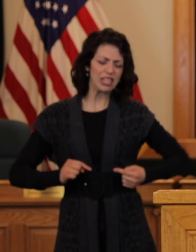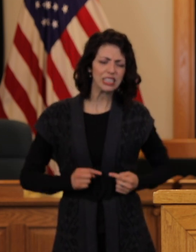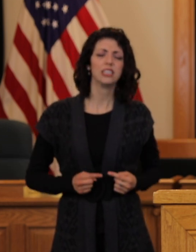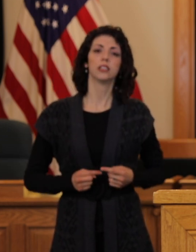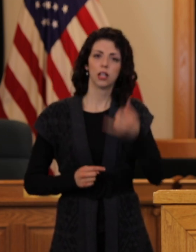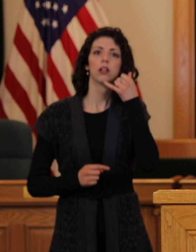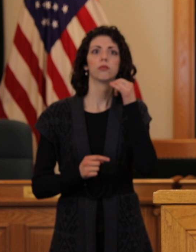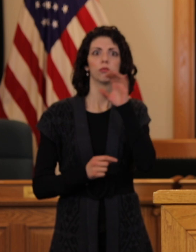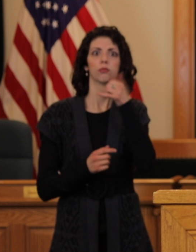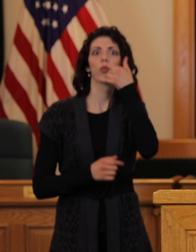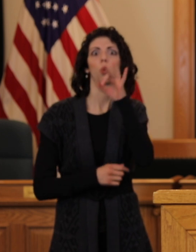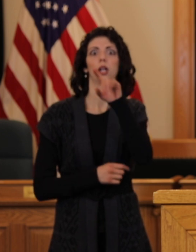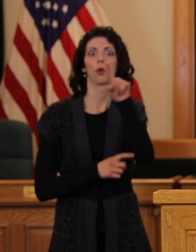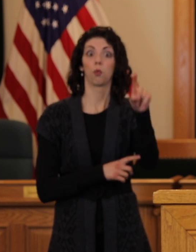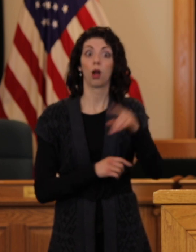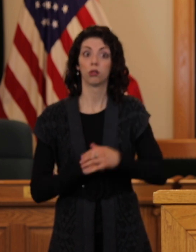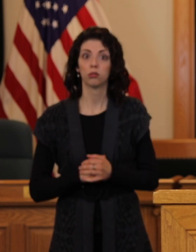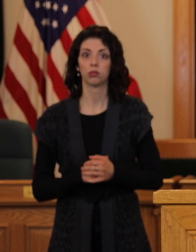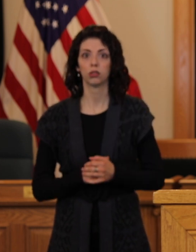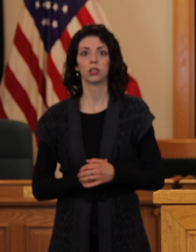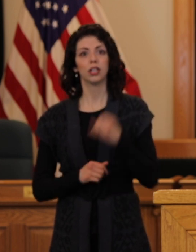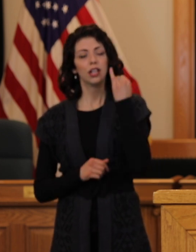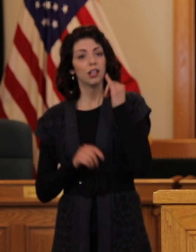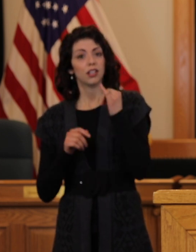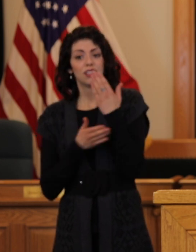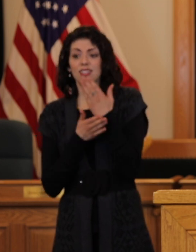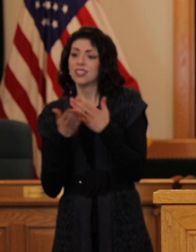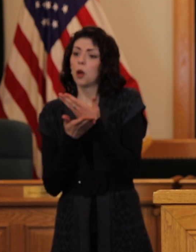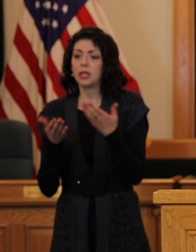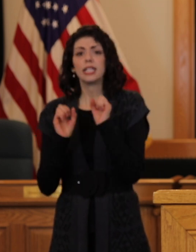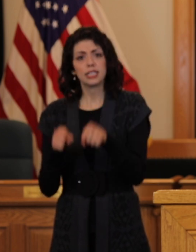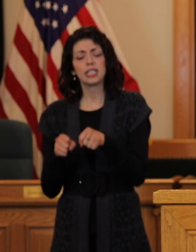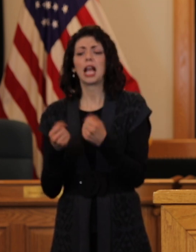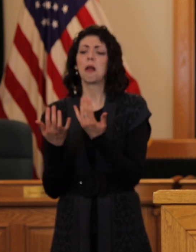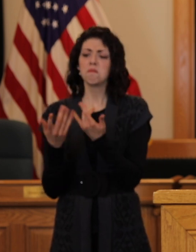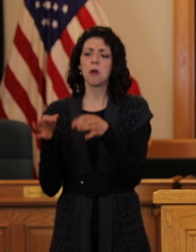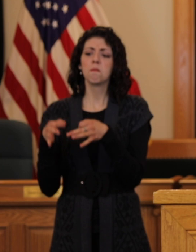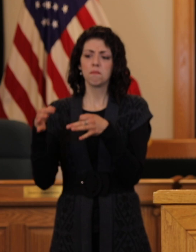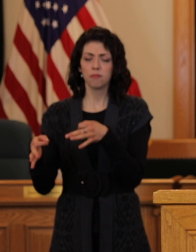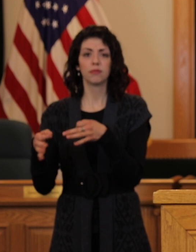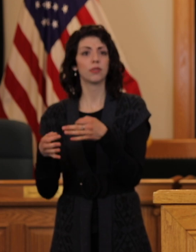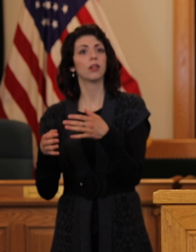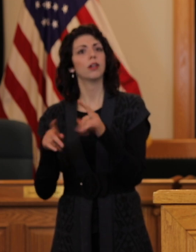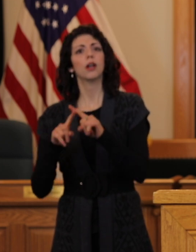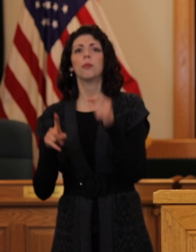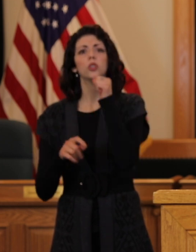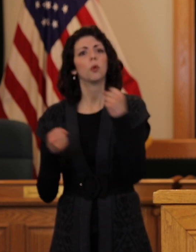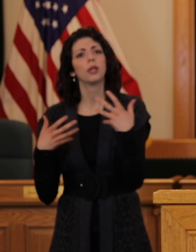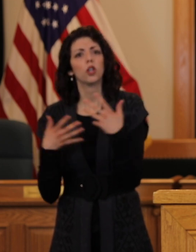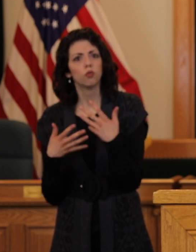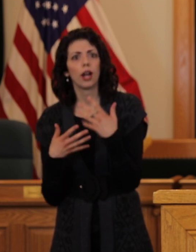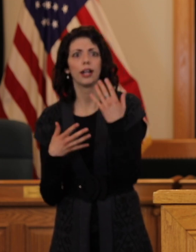but there are things that cannot wait, like if you're having severe chest pain or severe shortness of breath. Don't be afraid to get the medical care